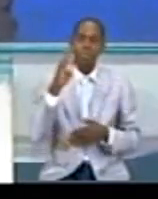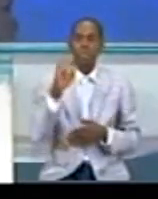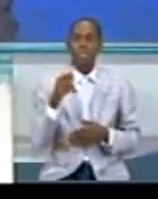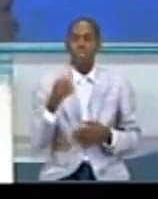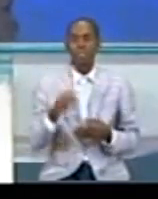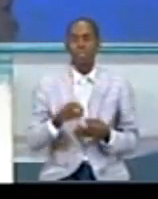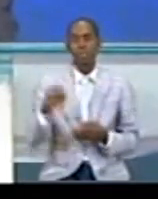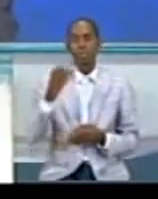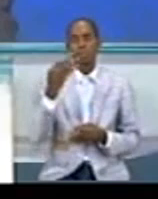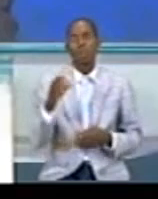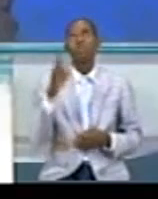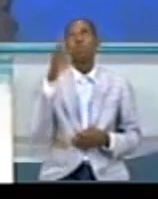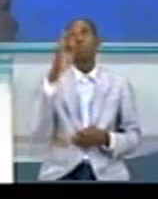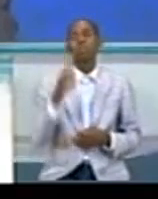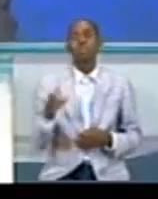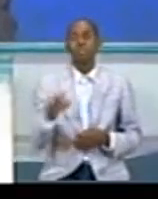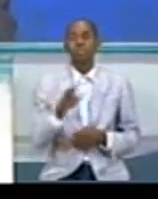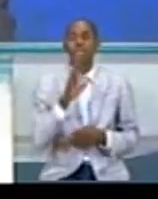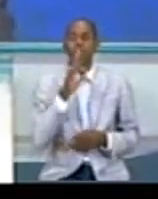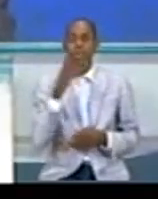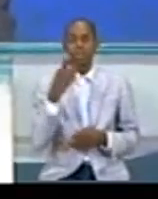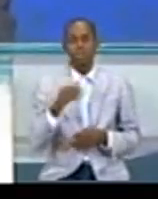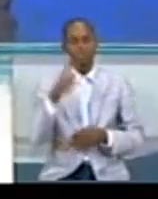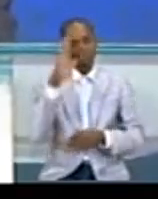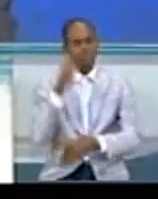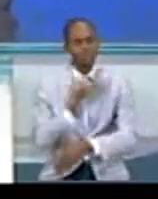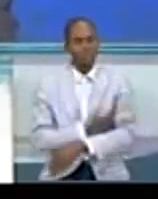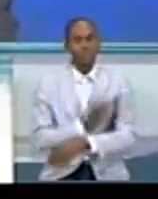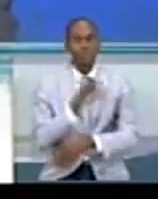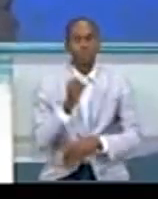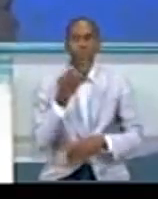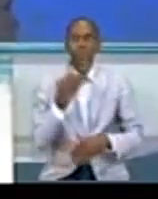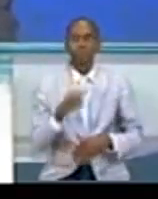God, they are the sons of God.